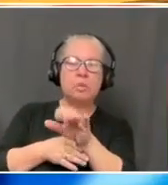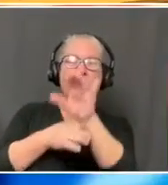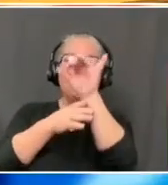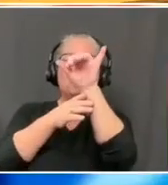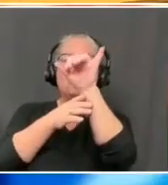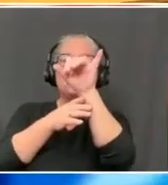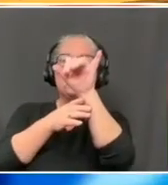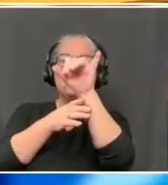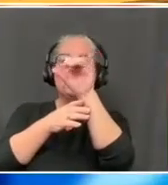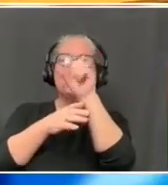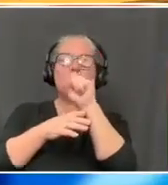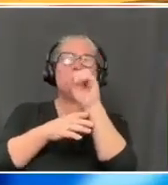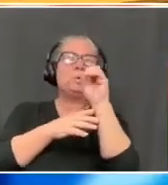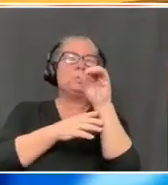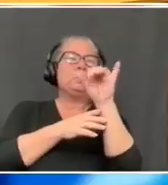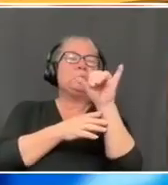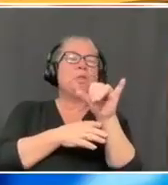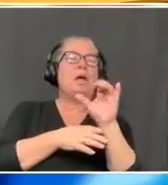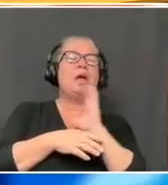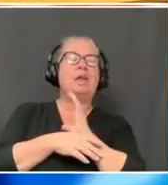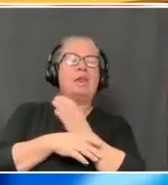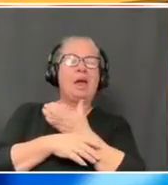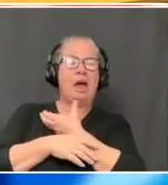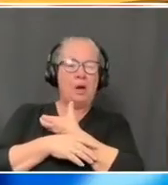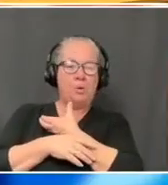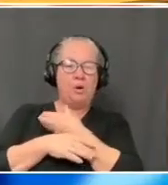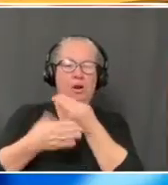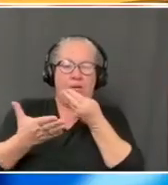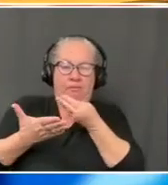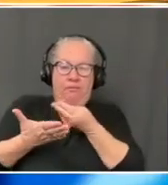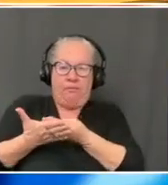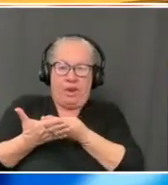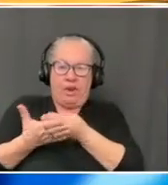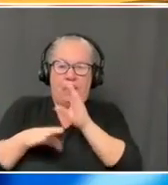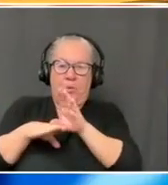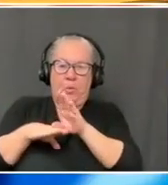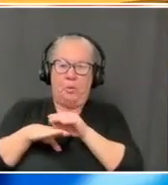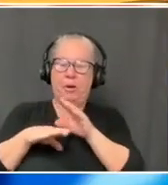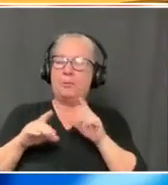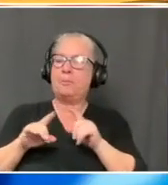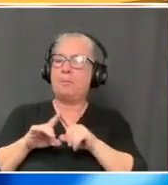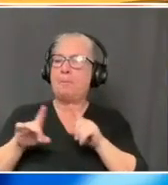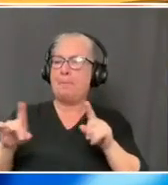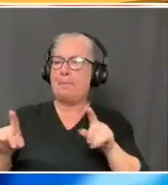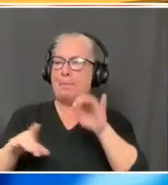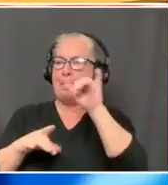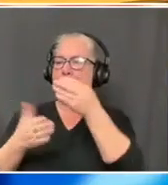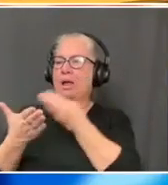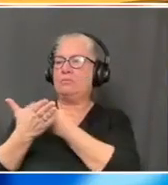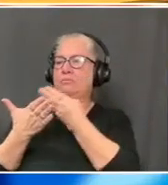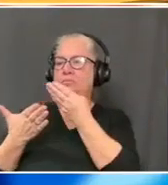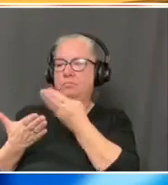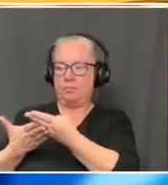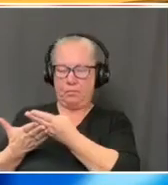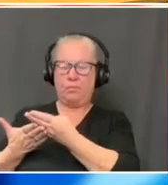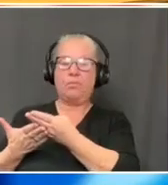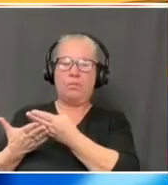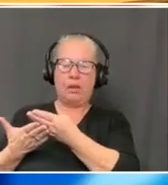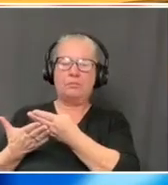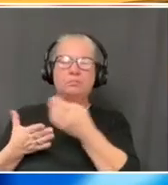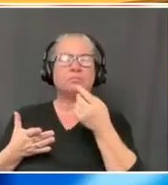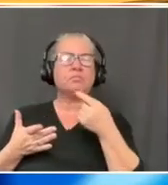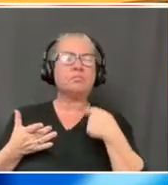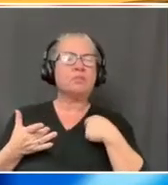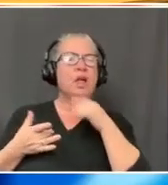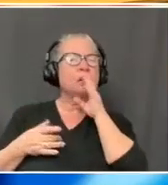our workforce? So, Samantha, I don't know if you want to clarify on that budget piece here, exactly what's represented there, and then I'll speak more to